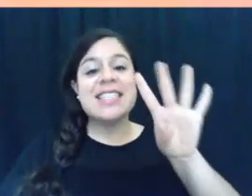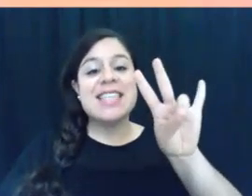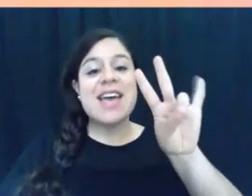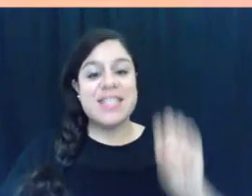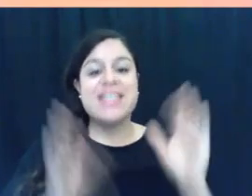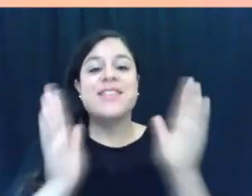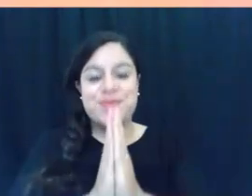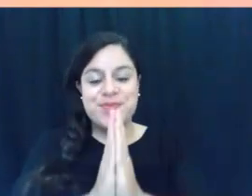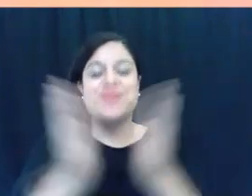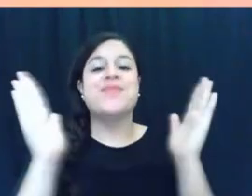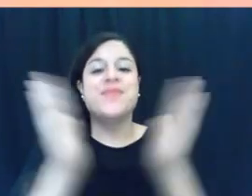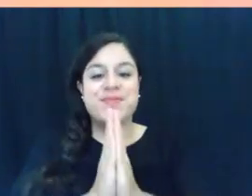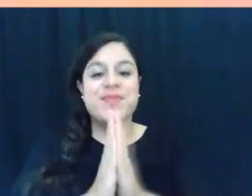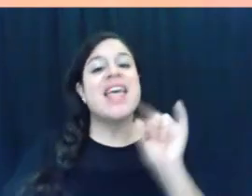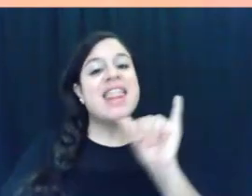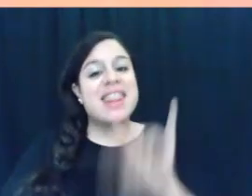61, 62, 63, 64, 65, 66, 67, 68, 69, 70.